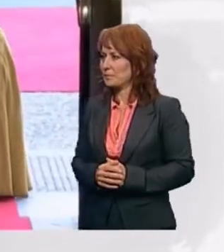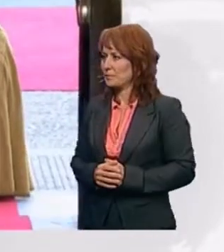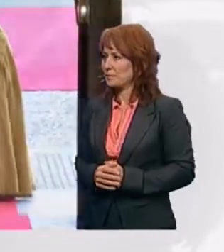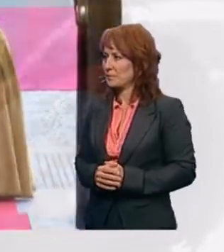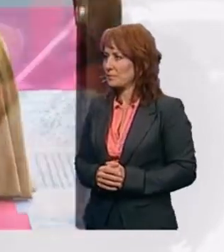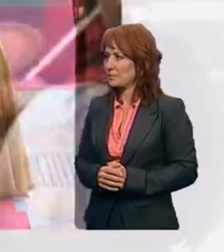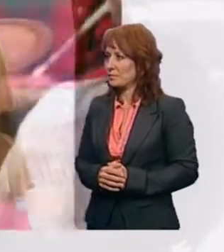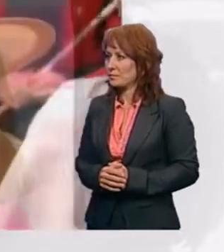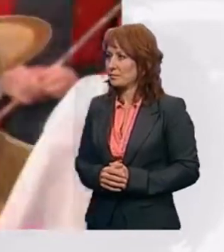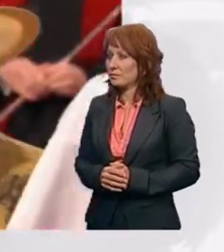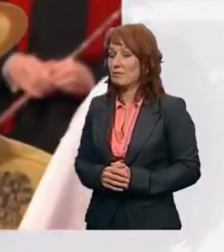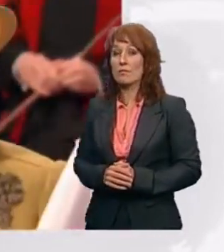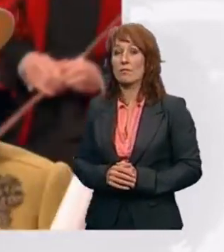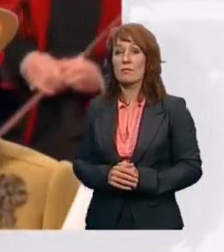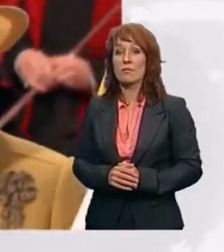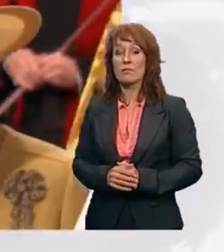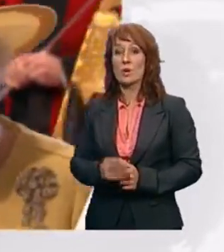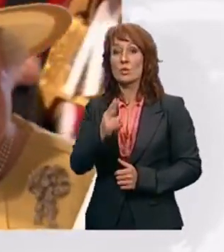And after